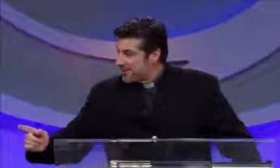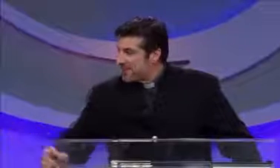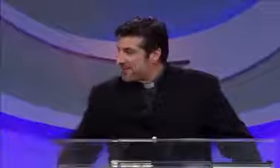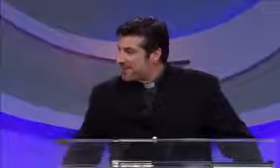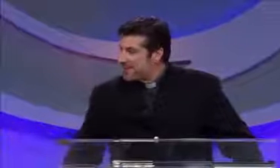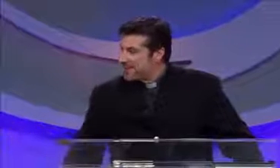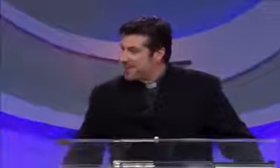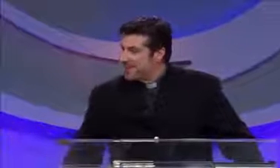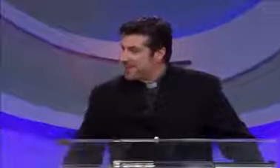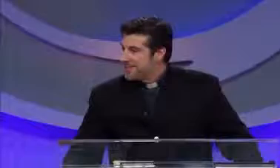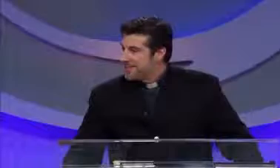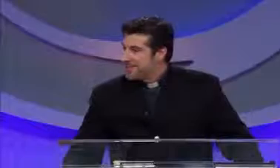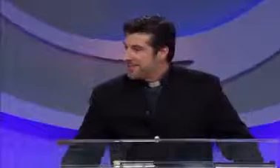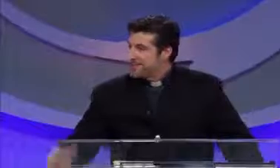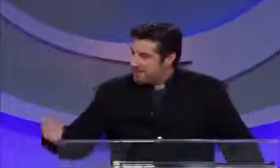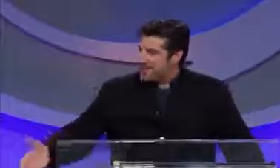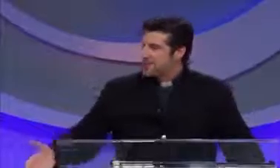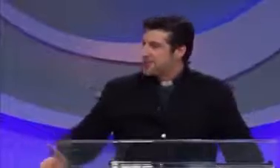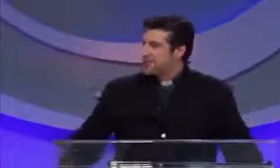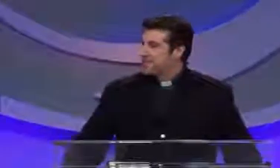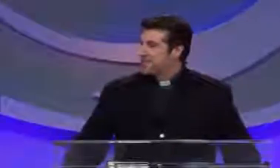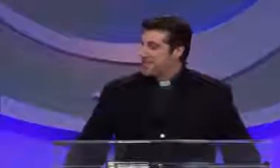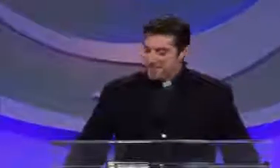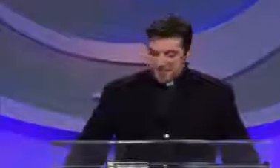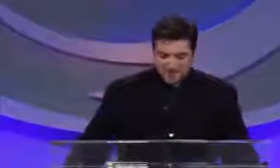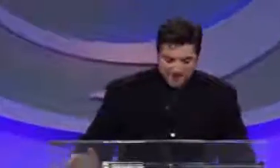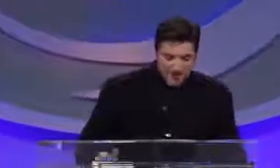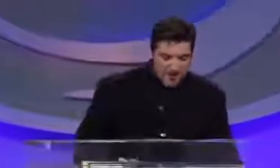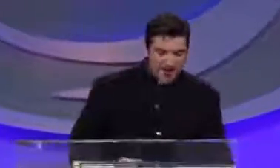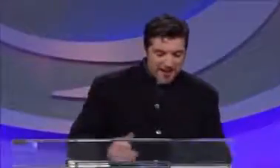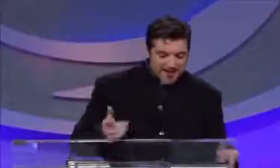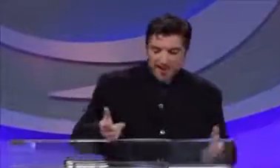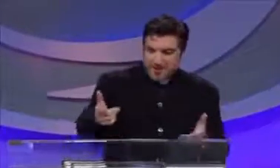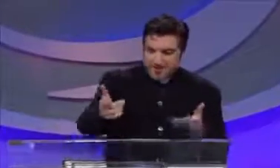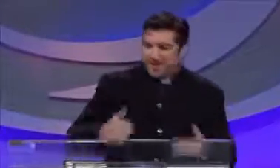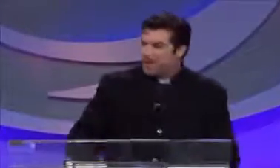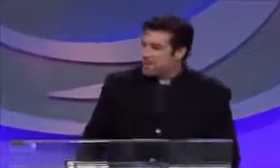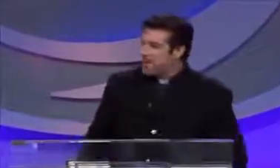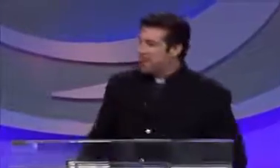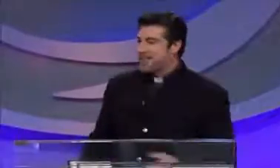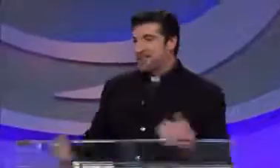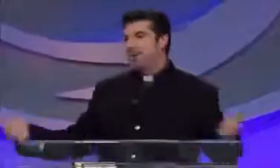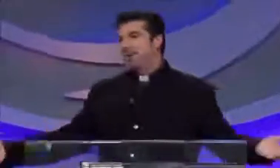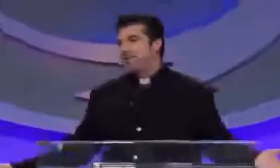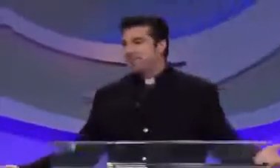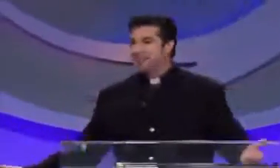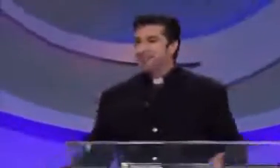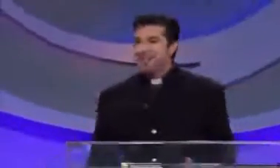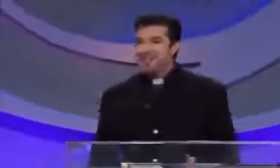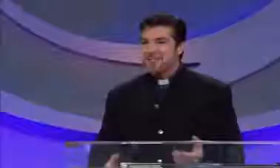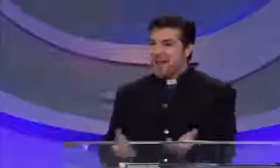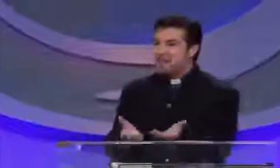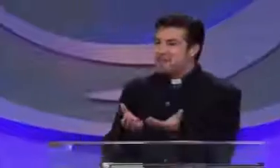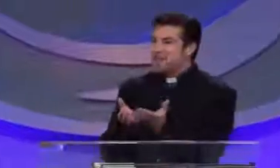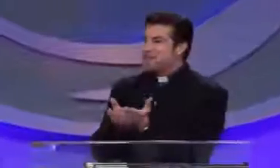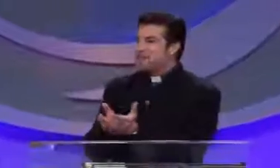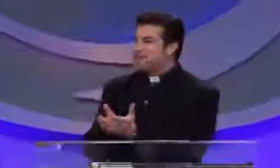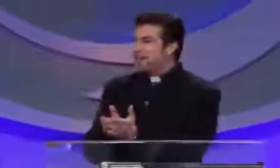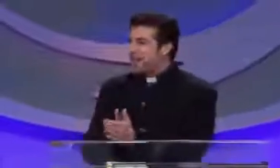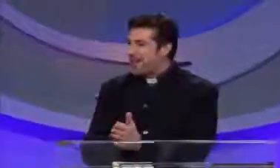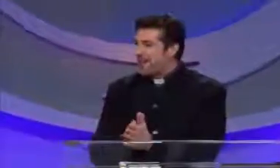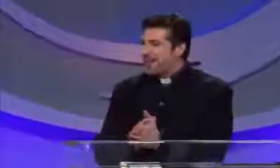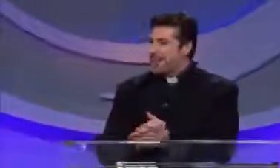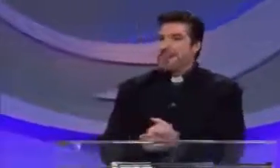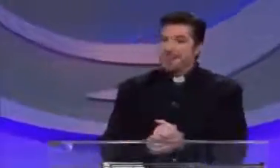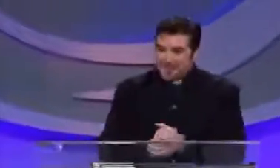That's a father. That's a mentor. So I started to tell him, you know, I said, "I can't believe I'm sitting here." I said, "You know how much we can